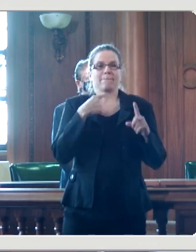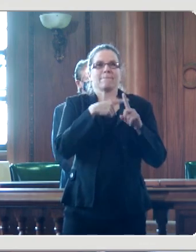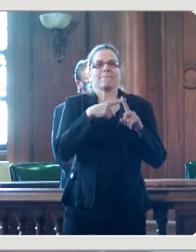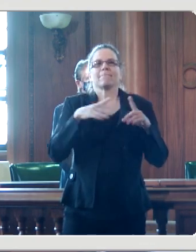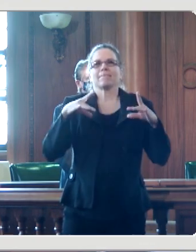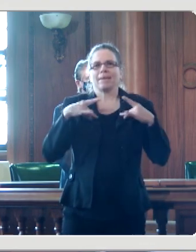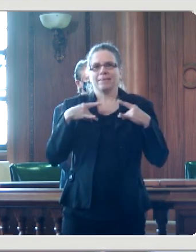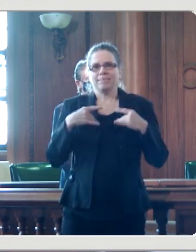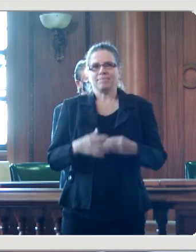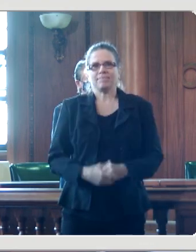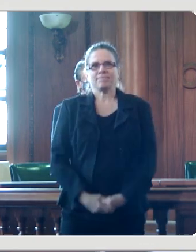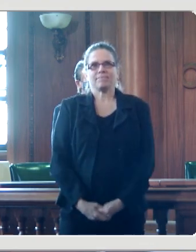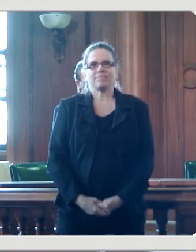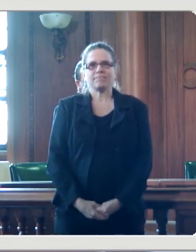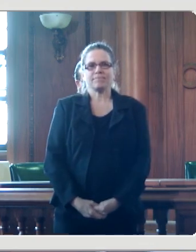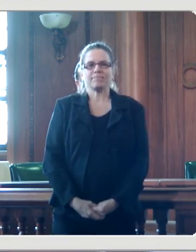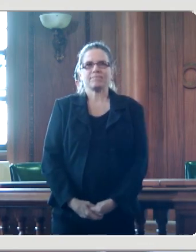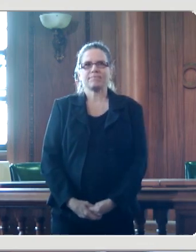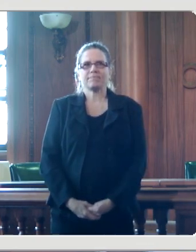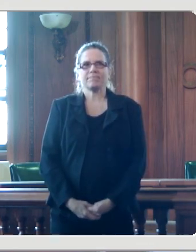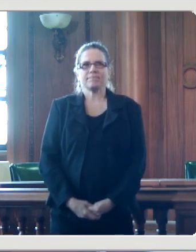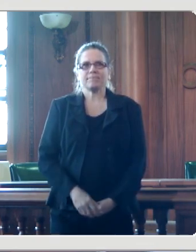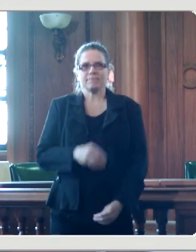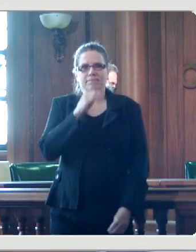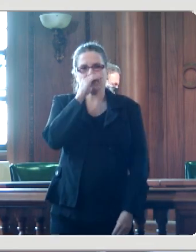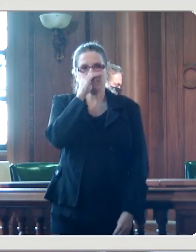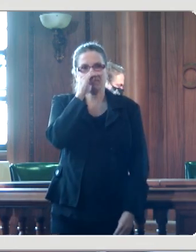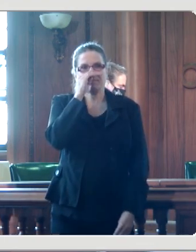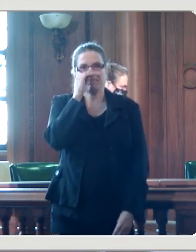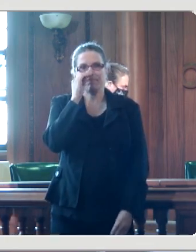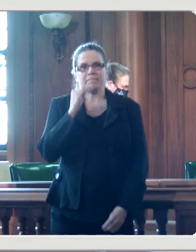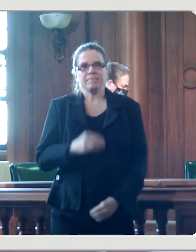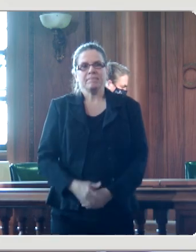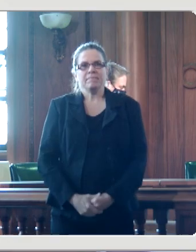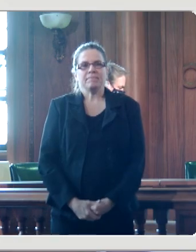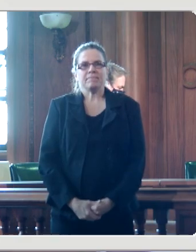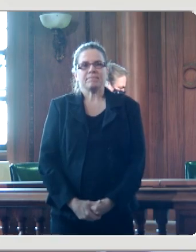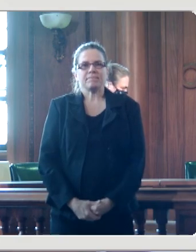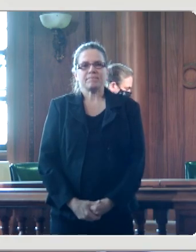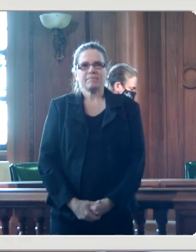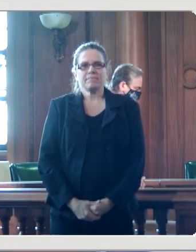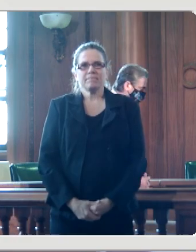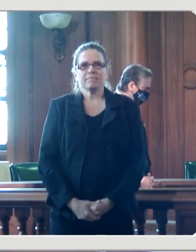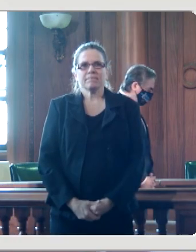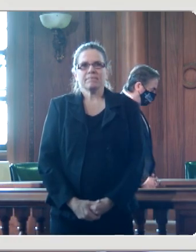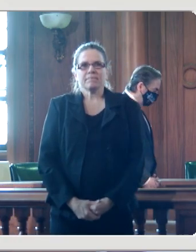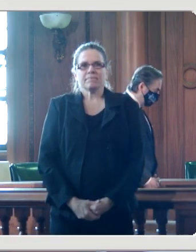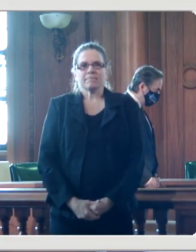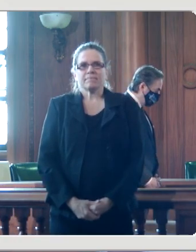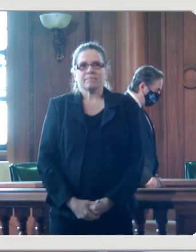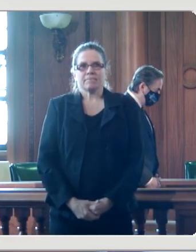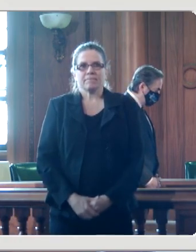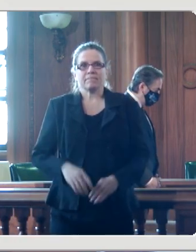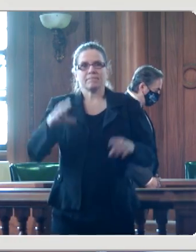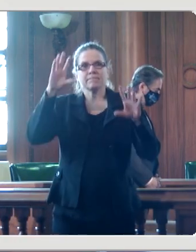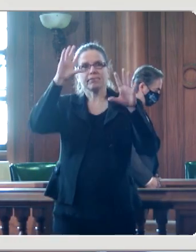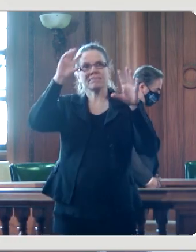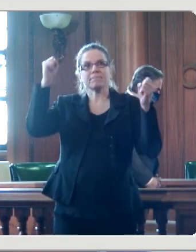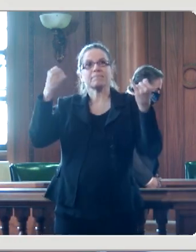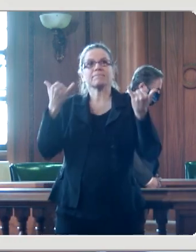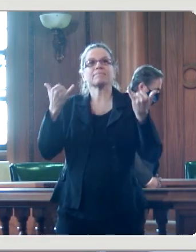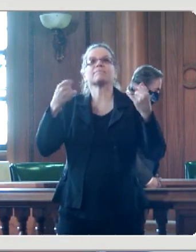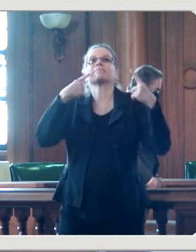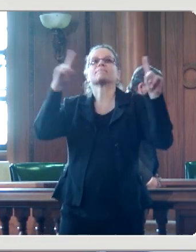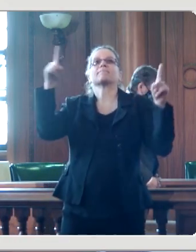COVID. We are in the process, based on the President's approval of the relief bill.